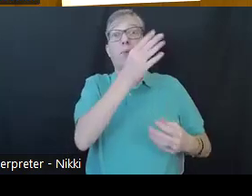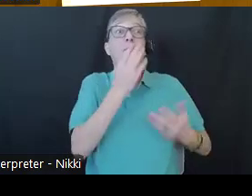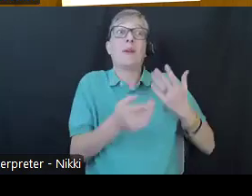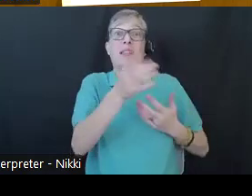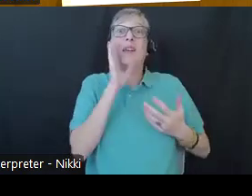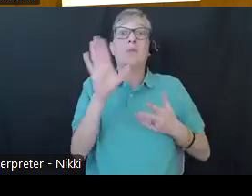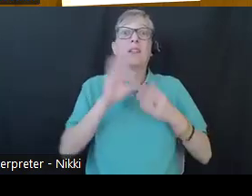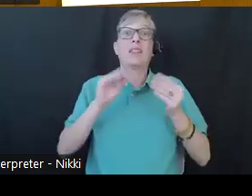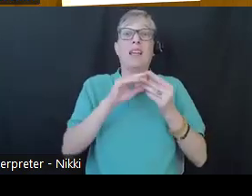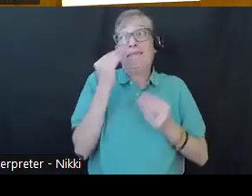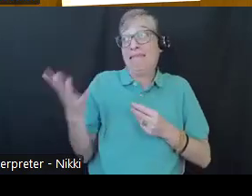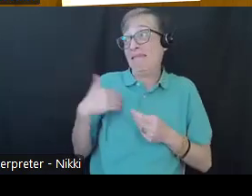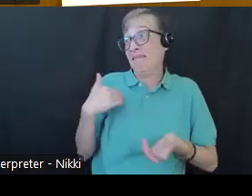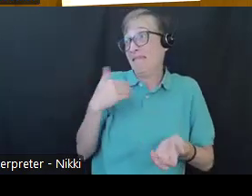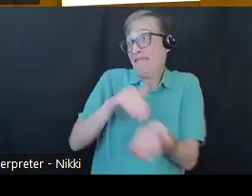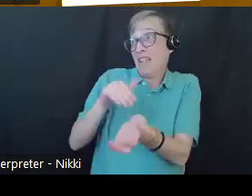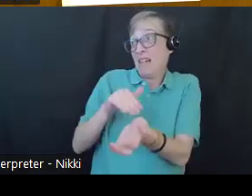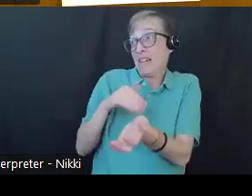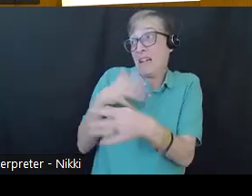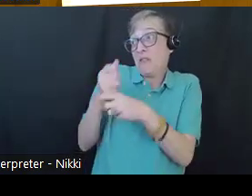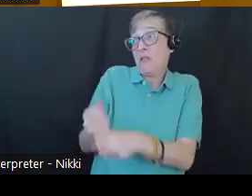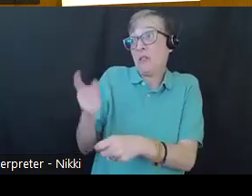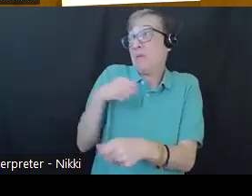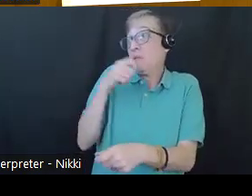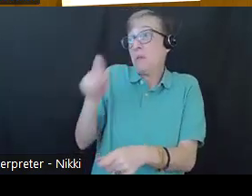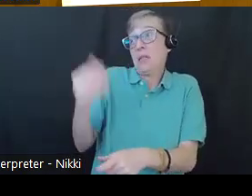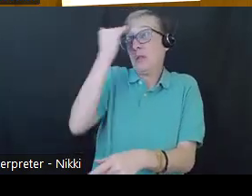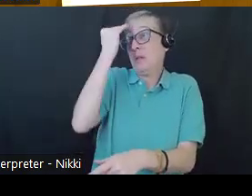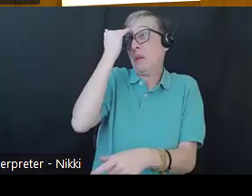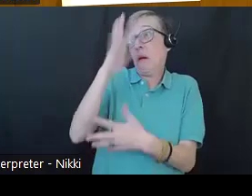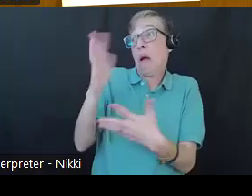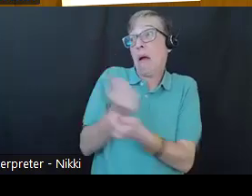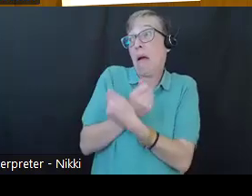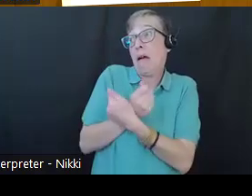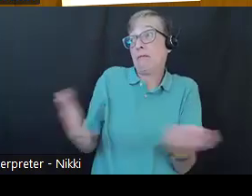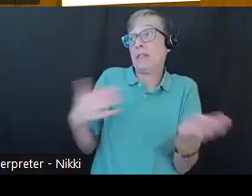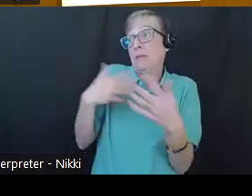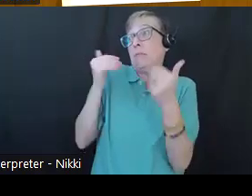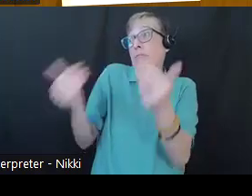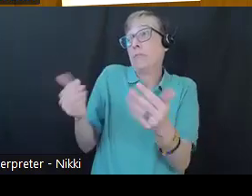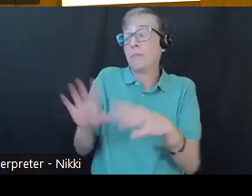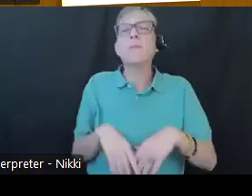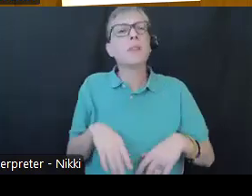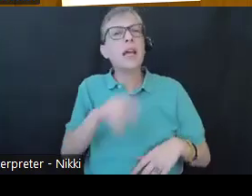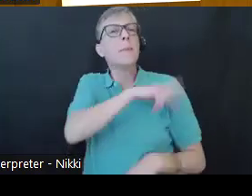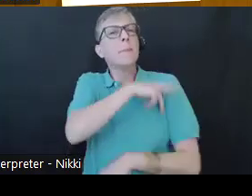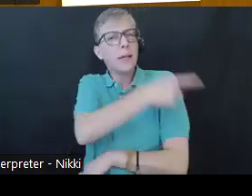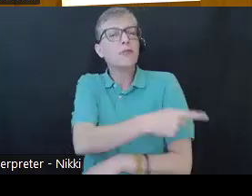I don't need to know this. Just do your thing. And so patients are pretty good about telling you what they need.